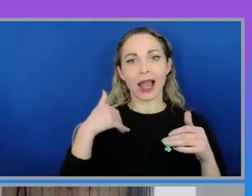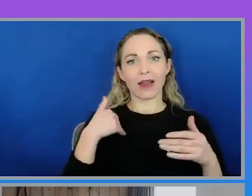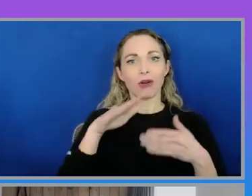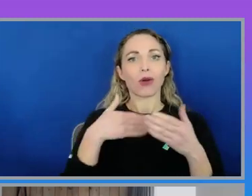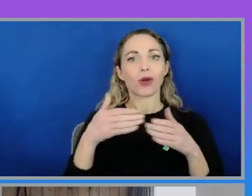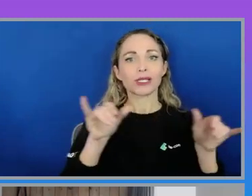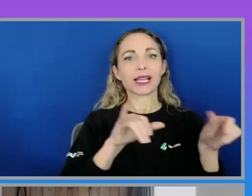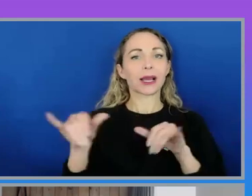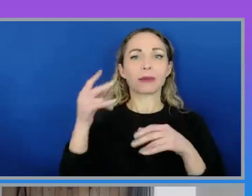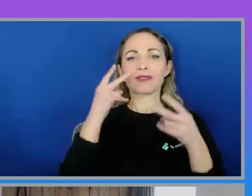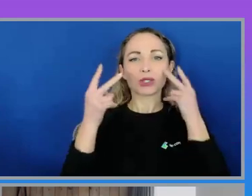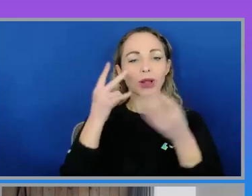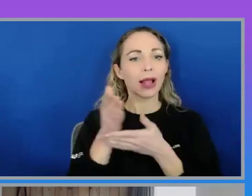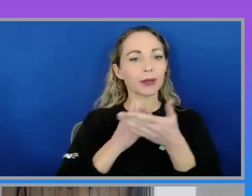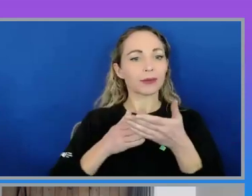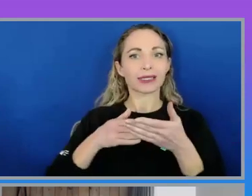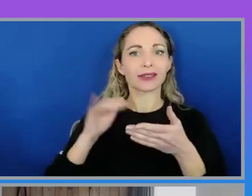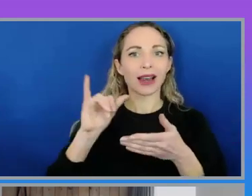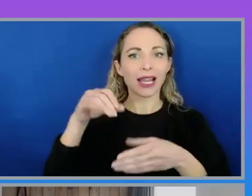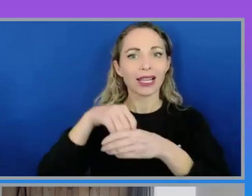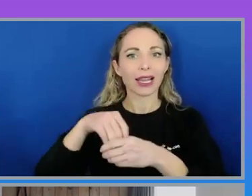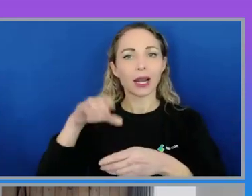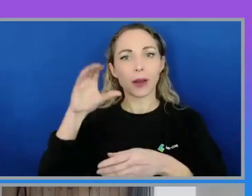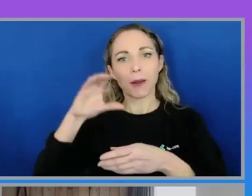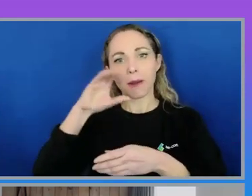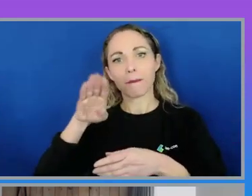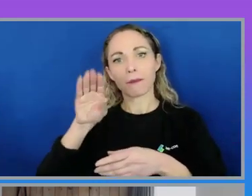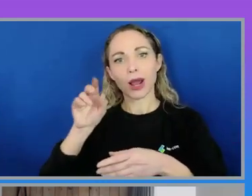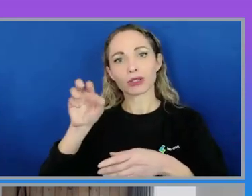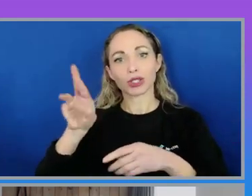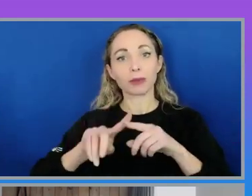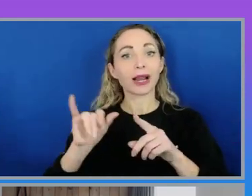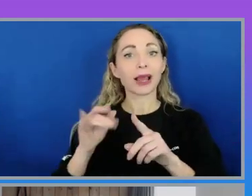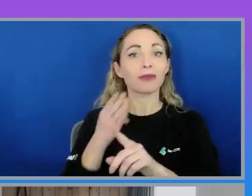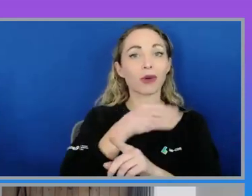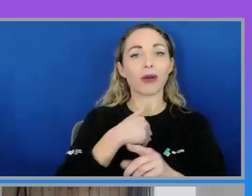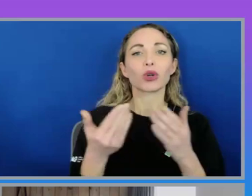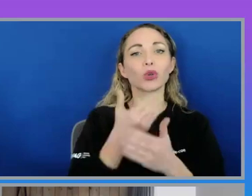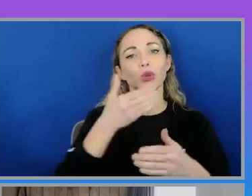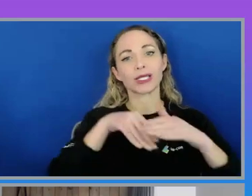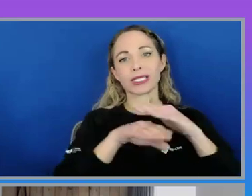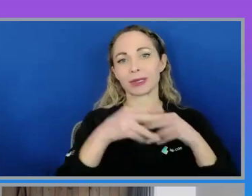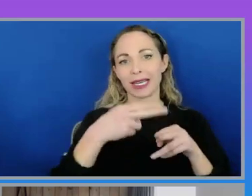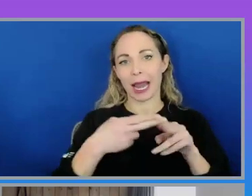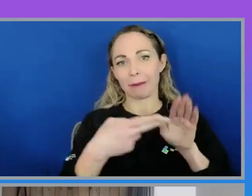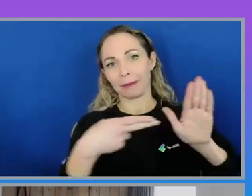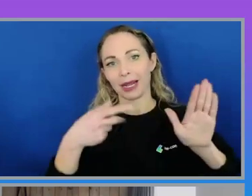browser. But again, unlike before, we'll have a new accessible name, add GitHub Actions link.